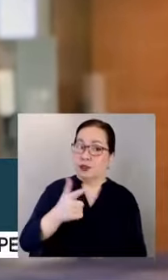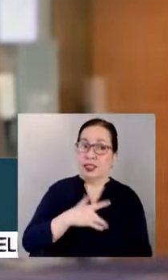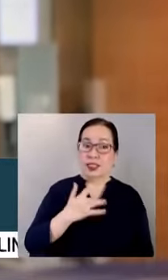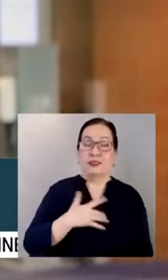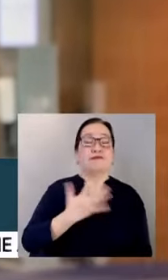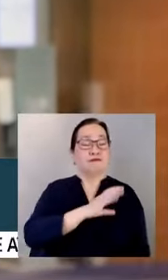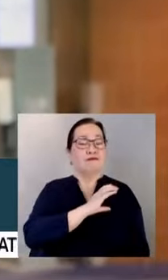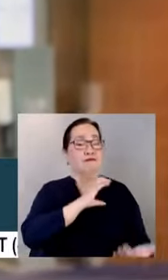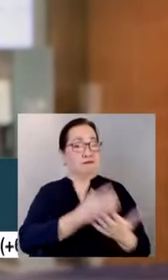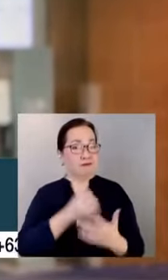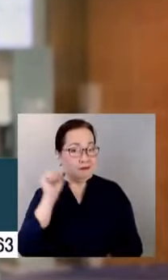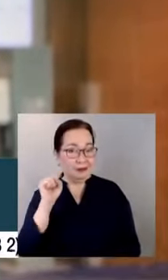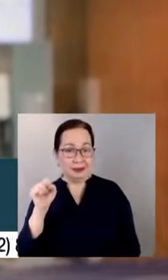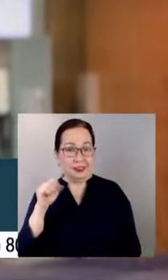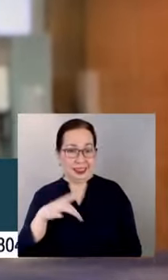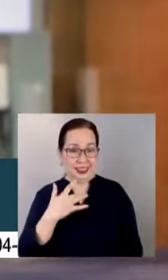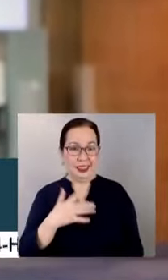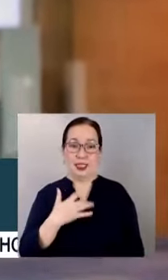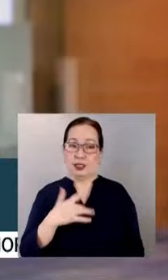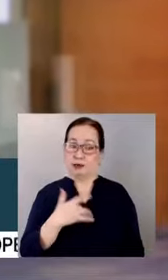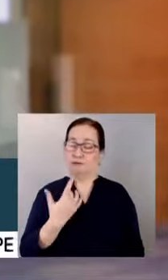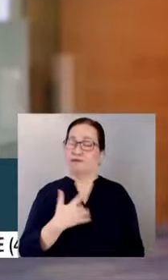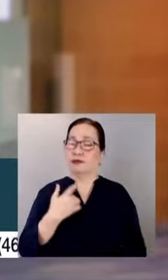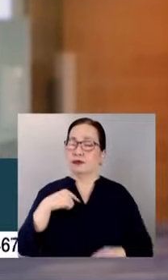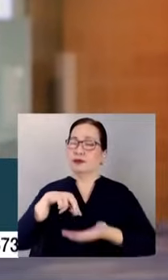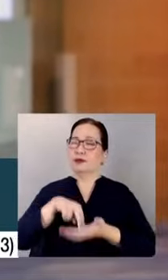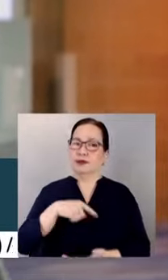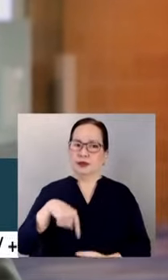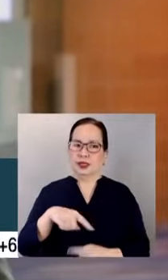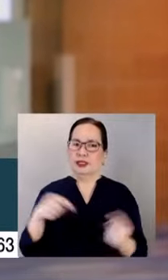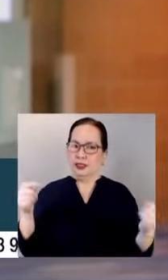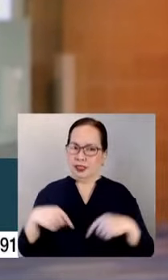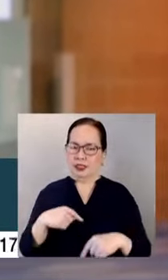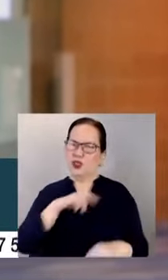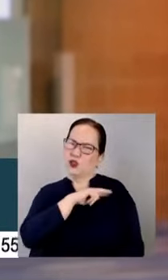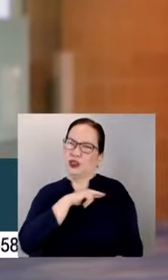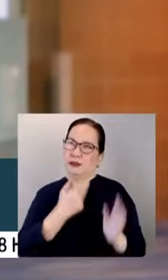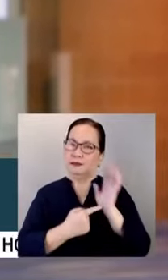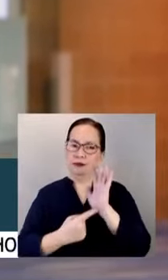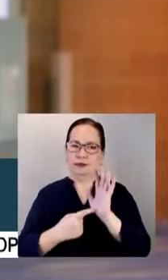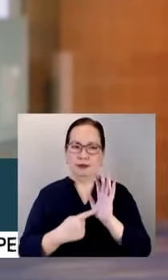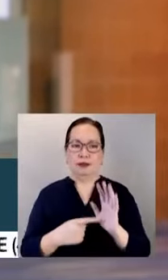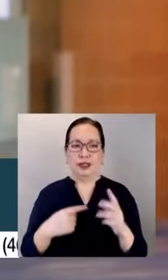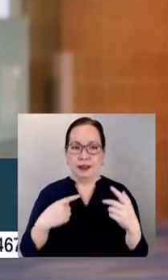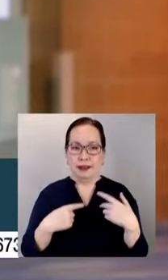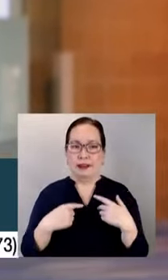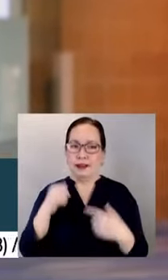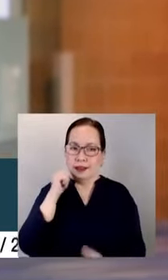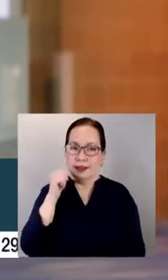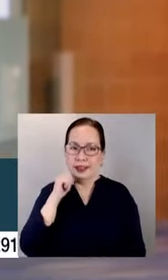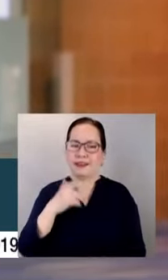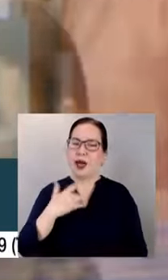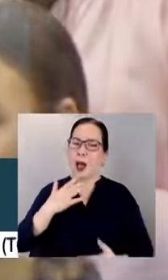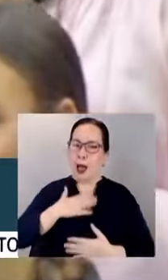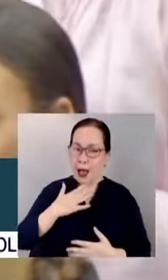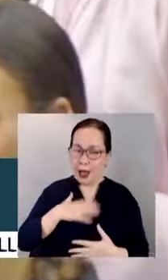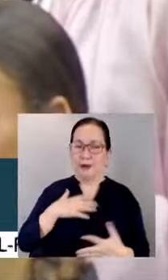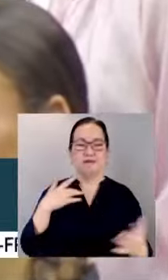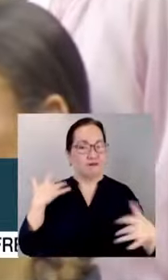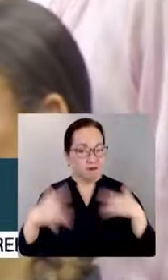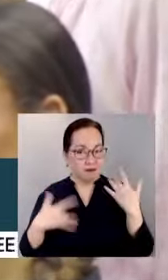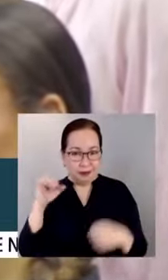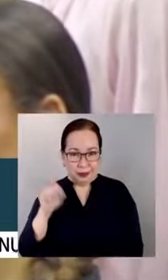and I like be myself every time in here. Yeah. I'm happy every moment. That I'm so happy and I'm so excited.